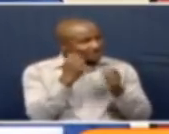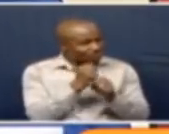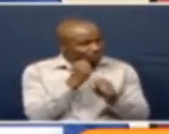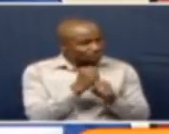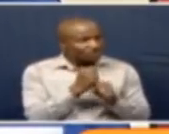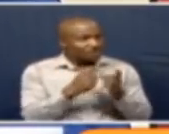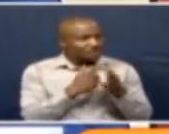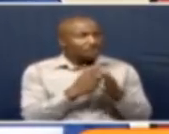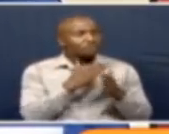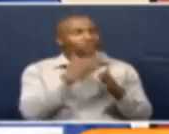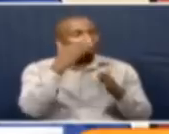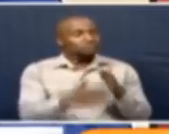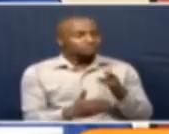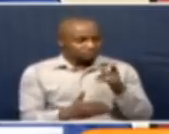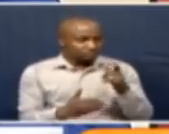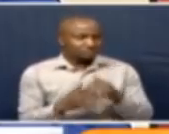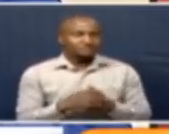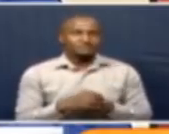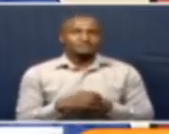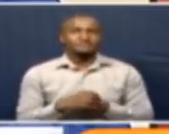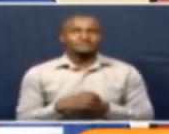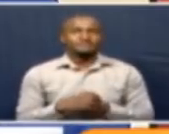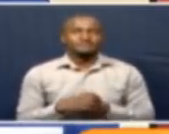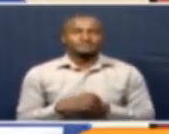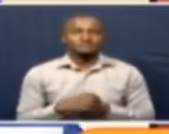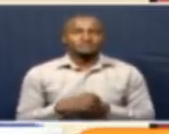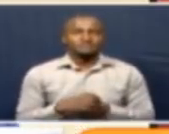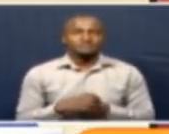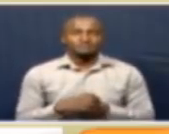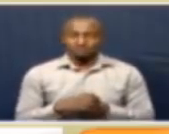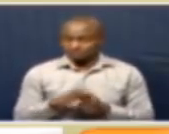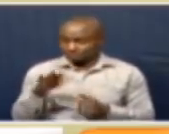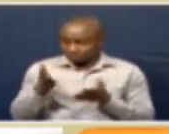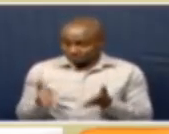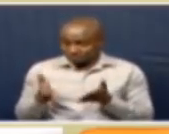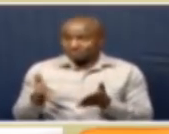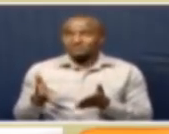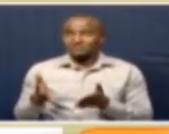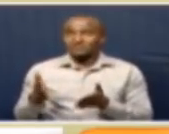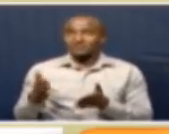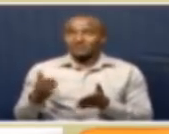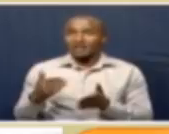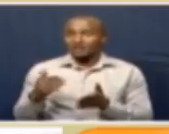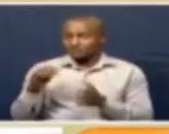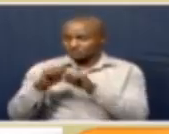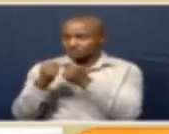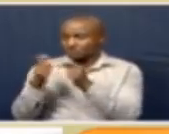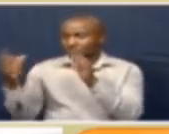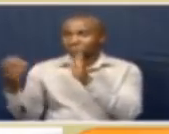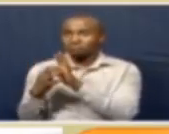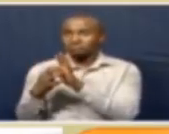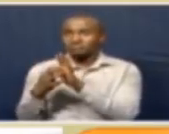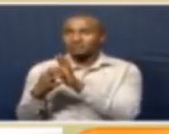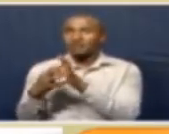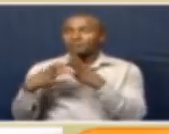we put an end to the atrocities that you guys are facing? Well, currently, I have put up a pin on my social media whereby models